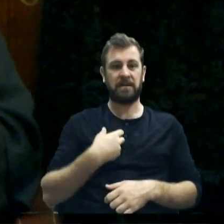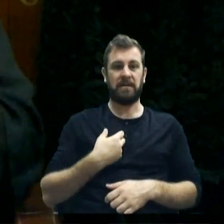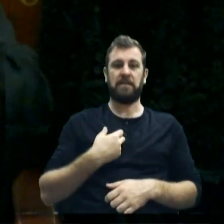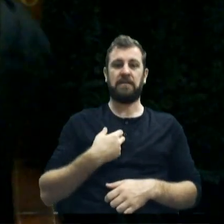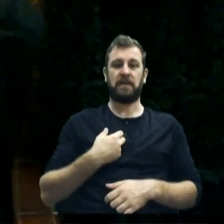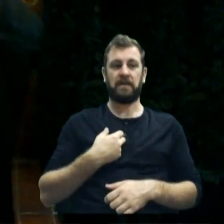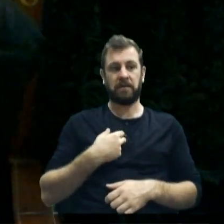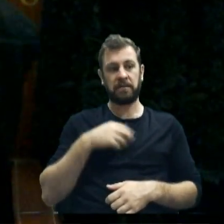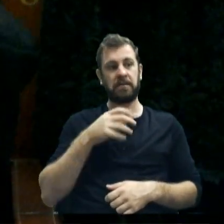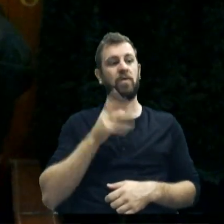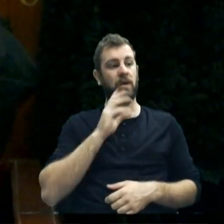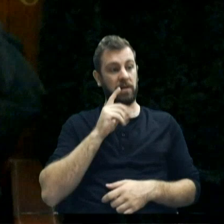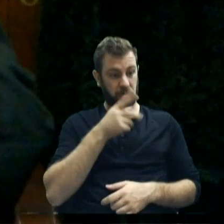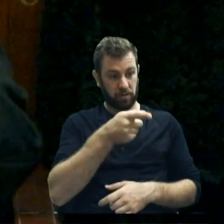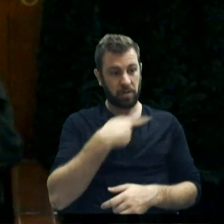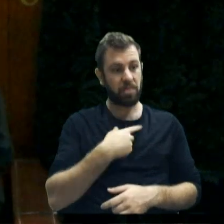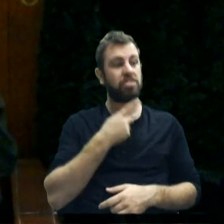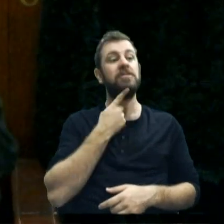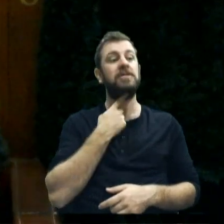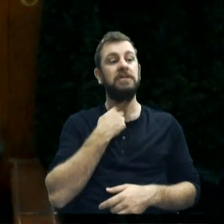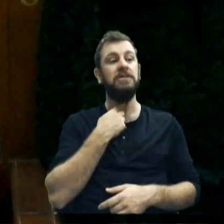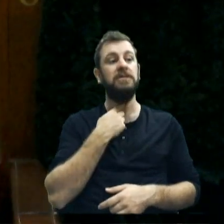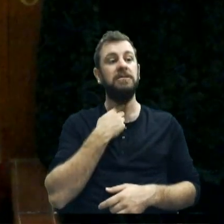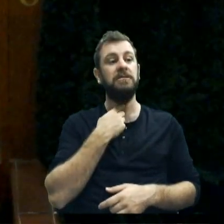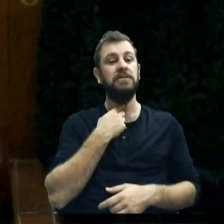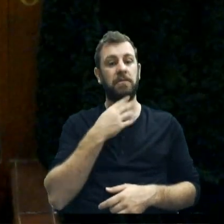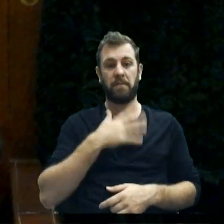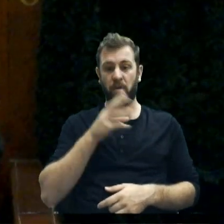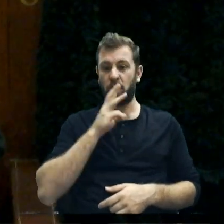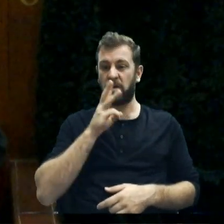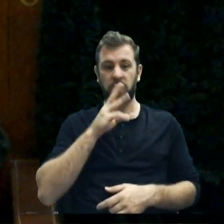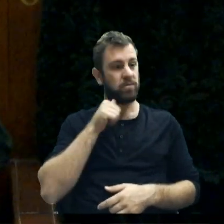give you. Your thirst will run out, my water won't run out.